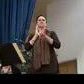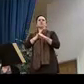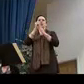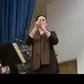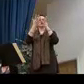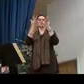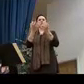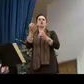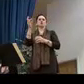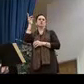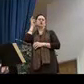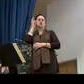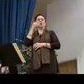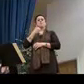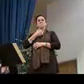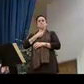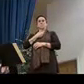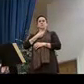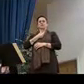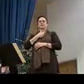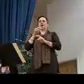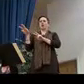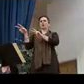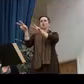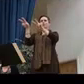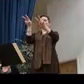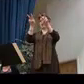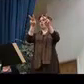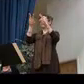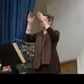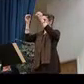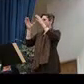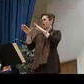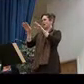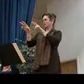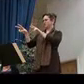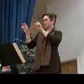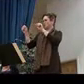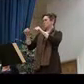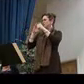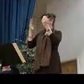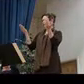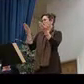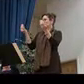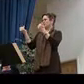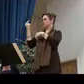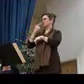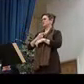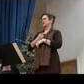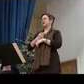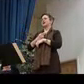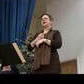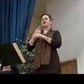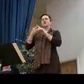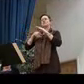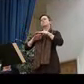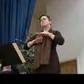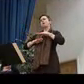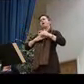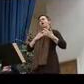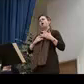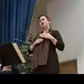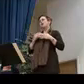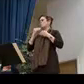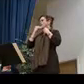and the power of the faculty who are able to be here with this day. And from the bottom of my heart, I want to thank each and every one of you who